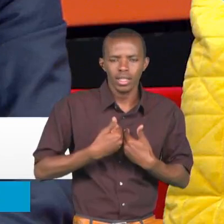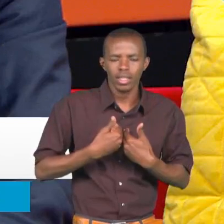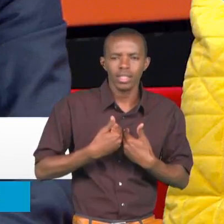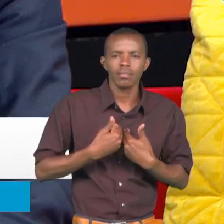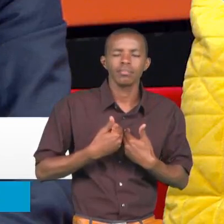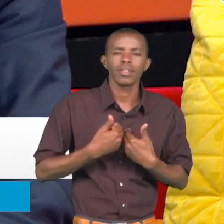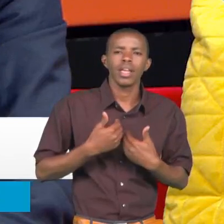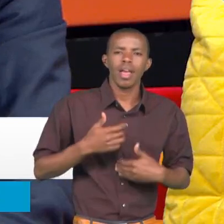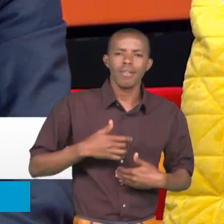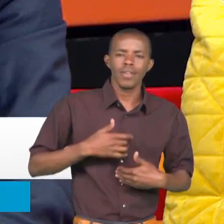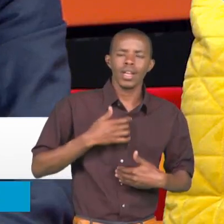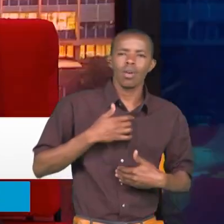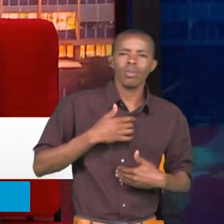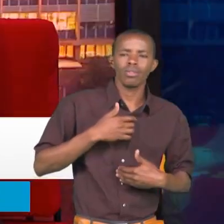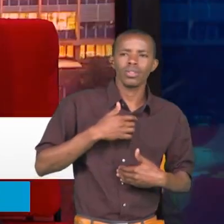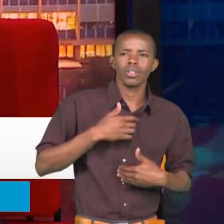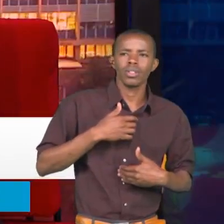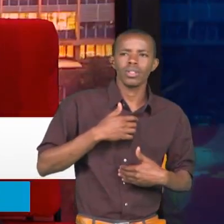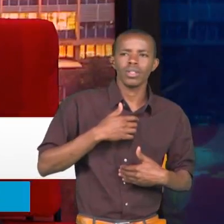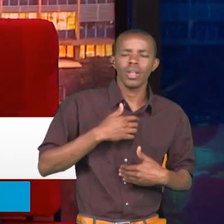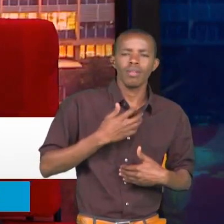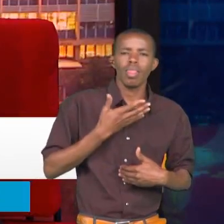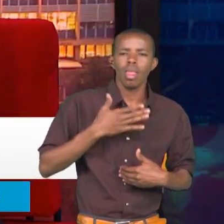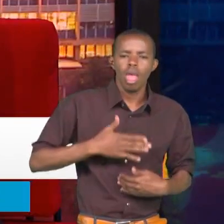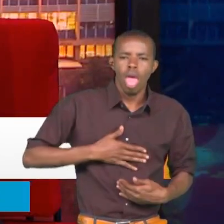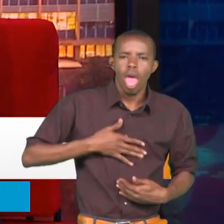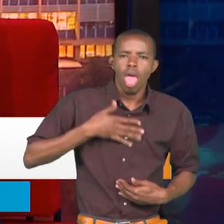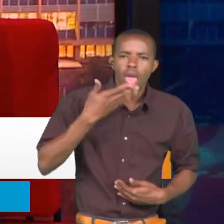of nausea, like mm-hmm. a feeling like feel like vomiting. Okay.